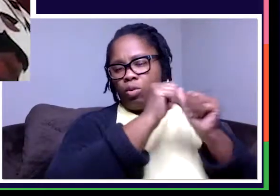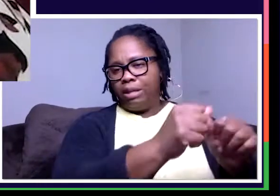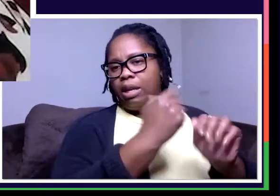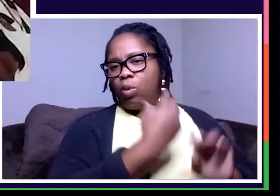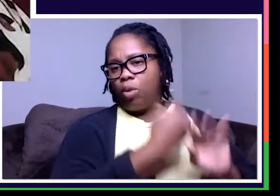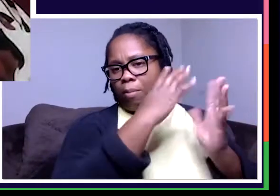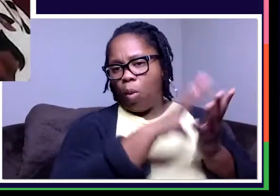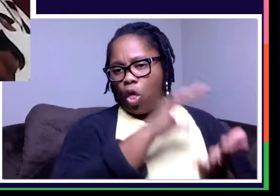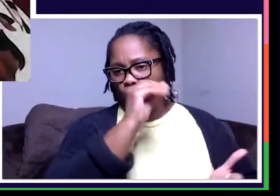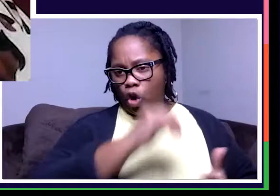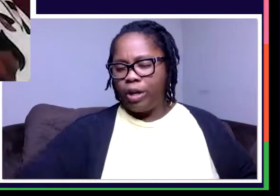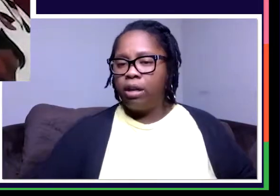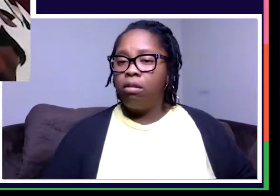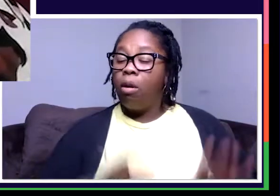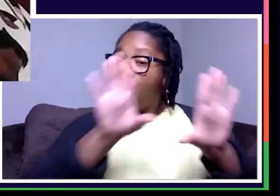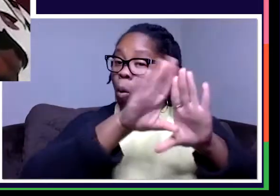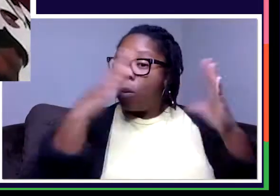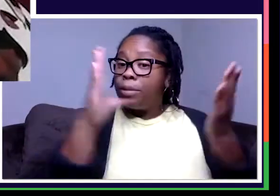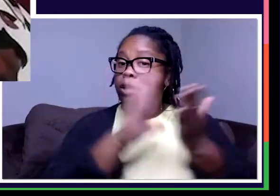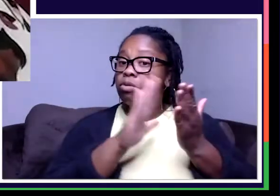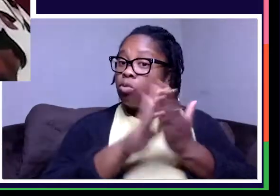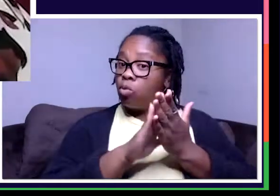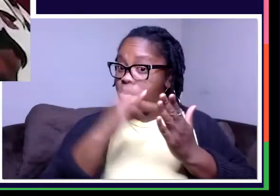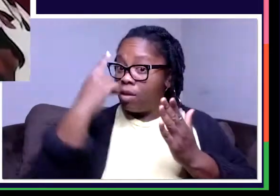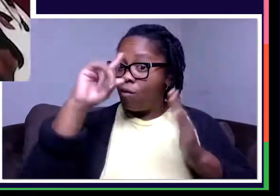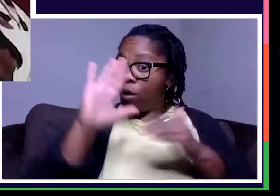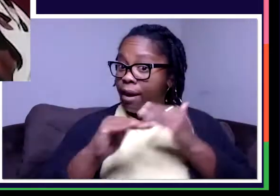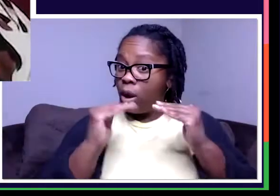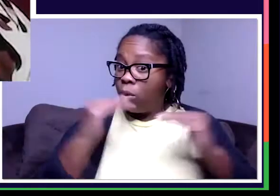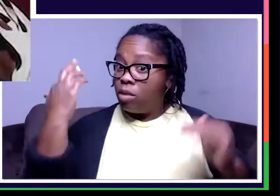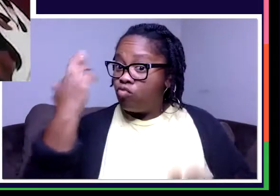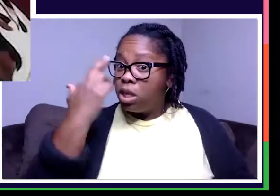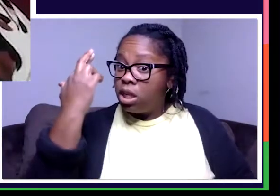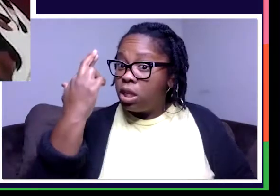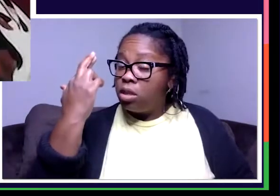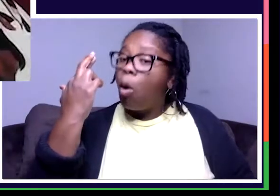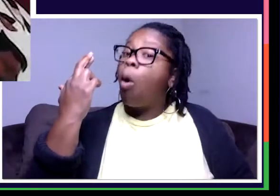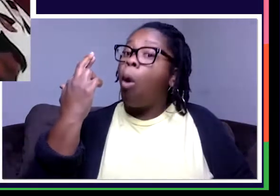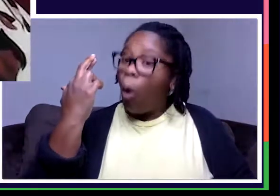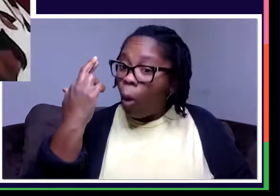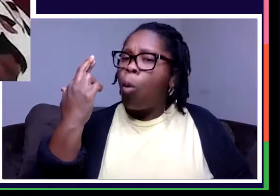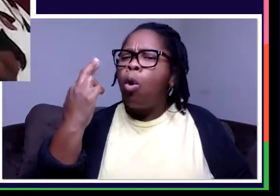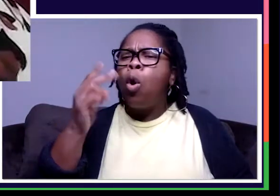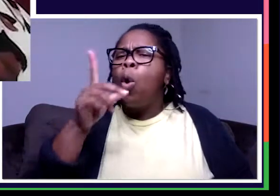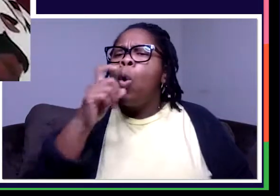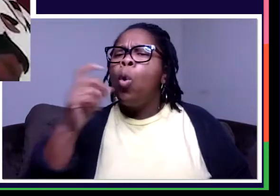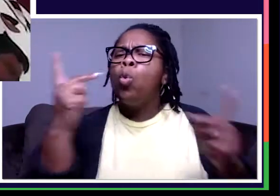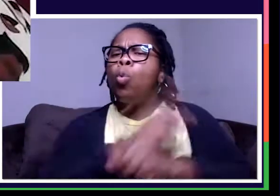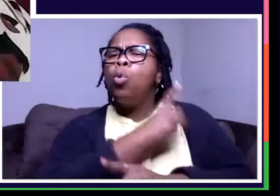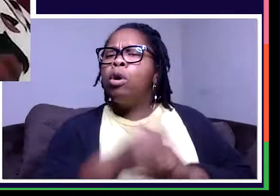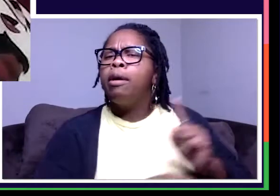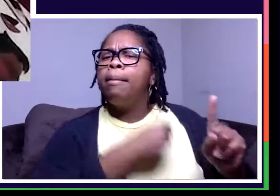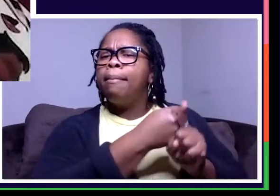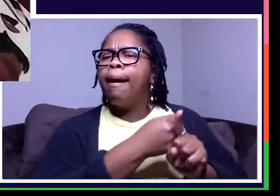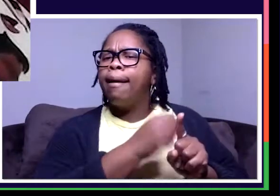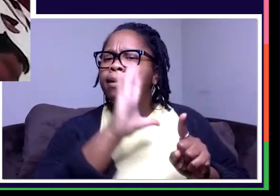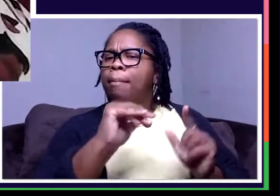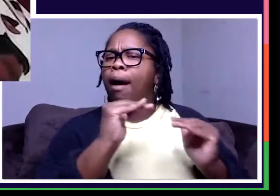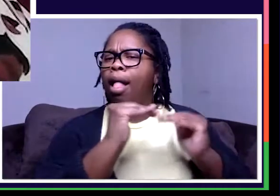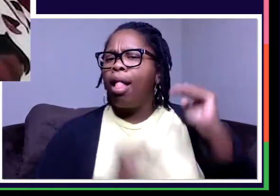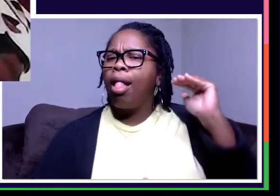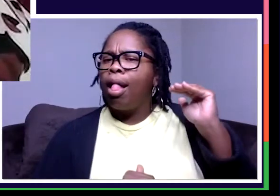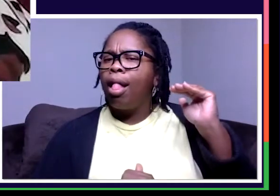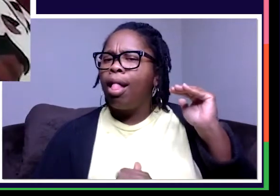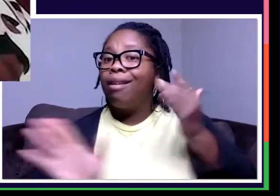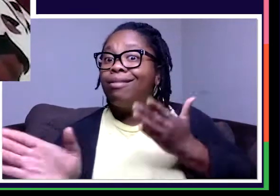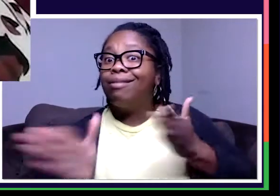with remote learning. If opening schools is about equity, we need to listen to those